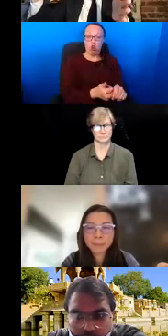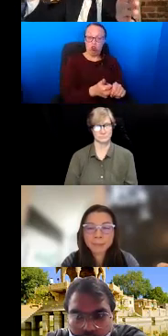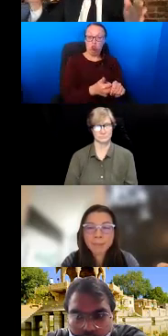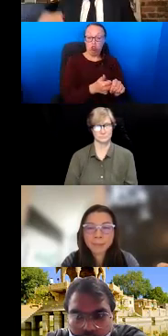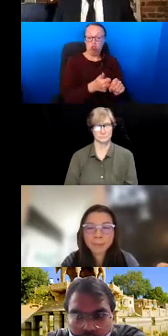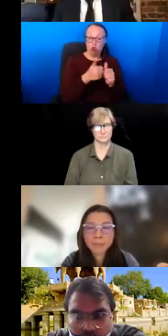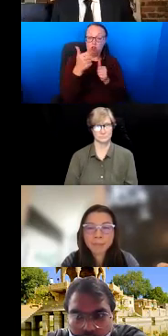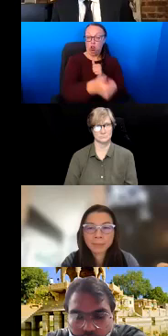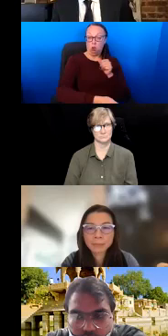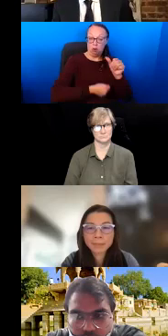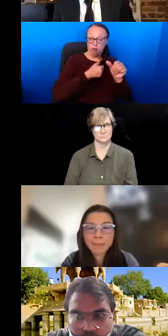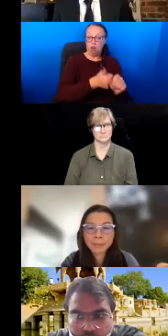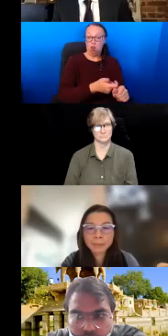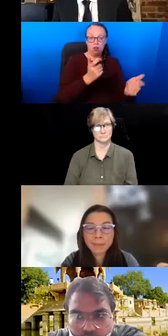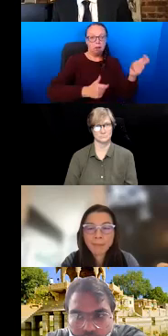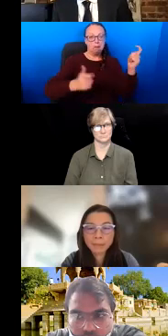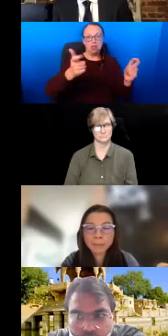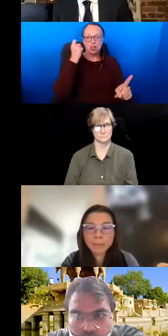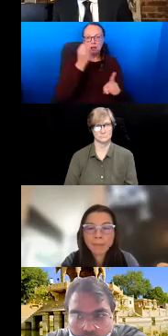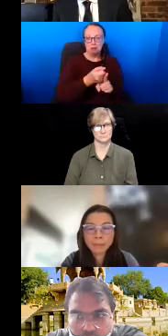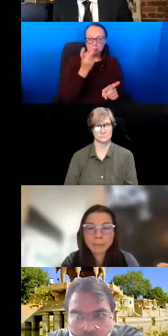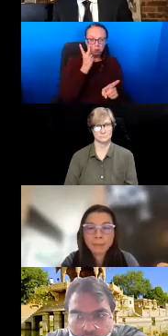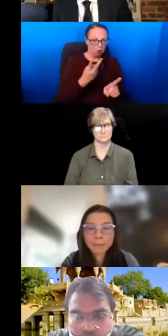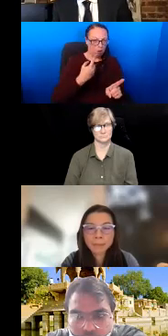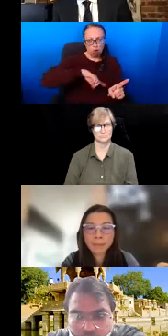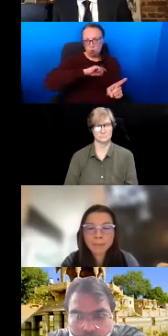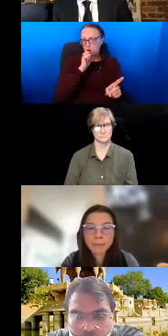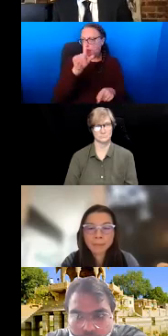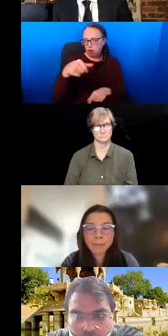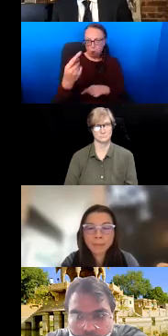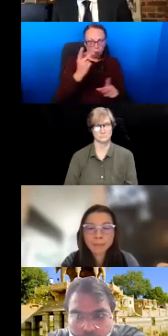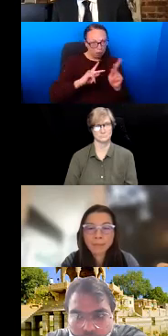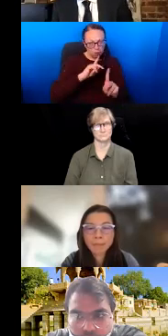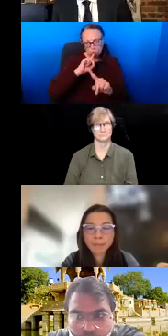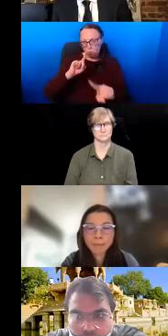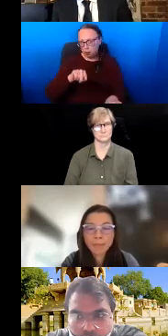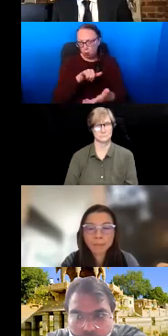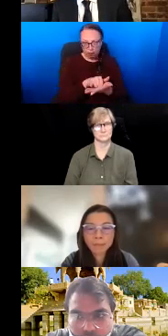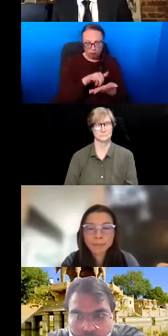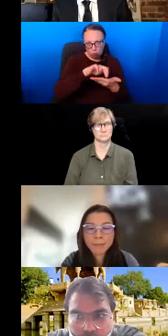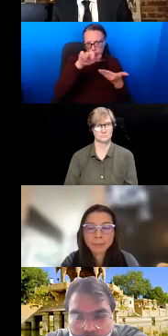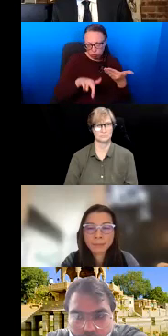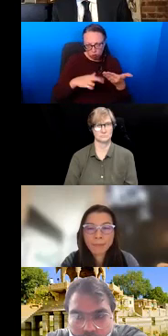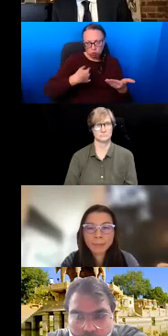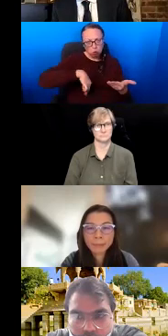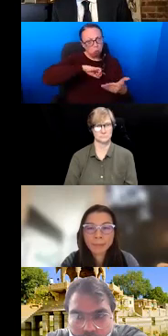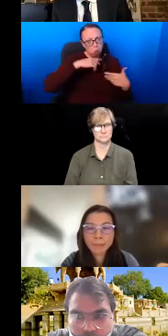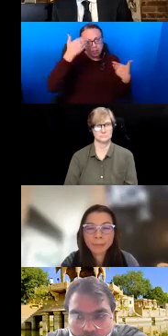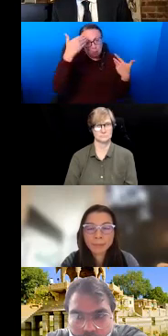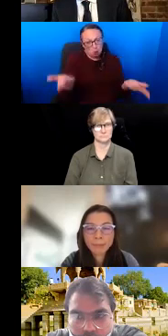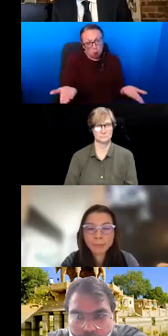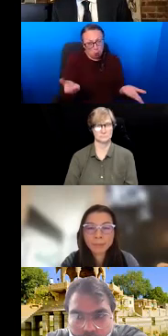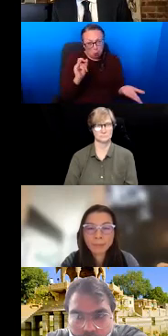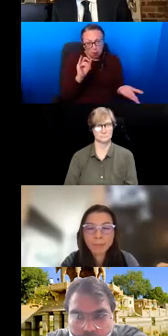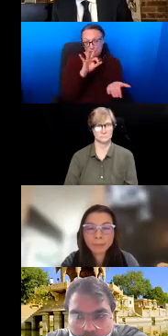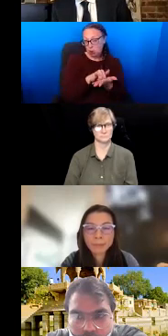larger effects that we saw, and we're not the only people who actually report this. And so we don't know if those